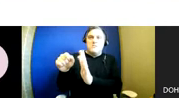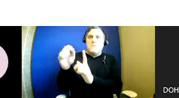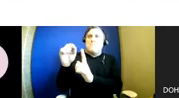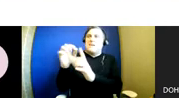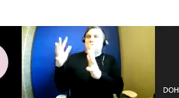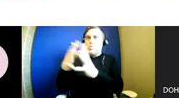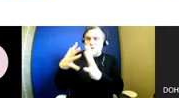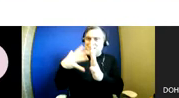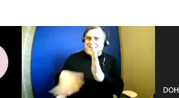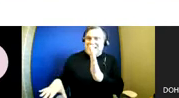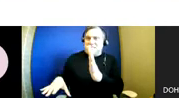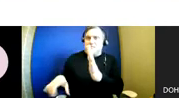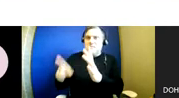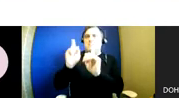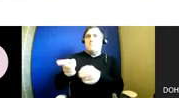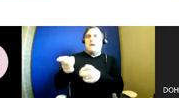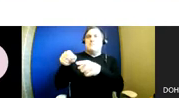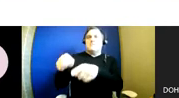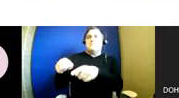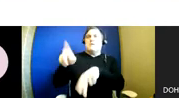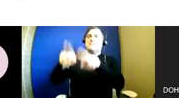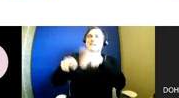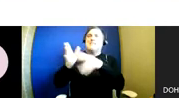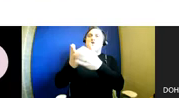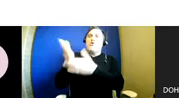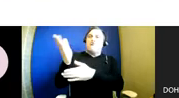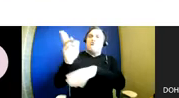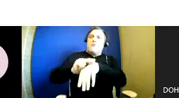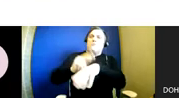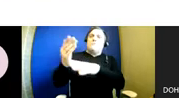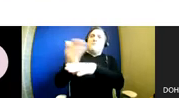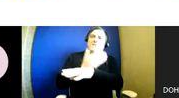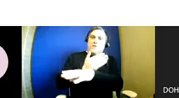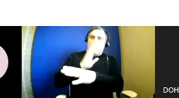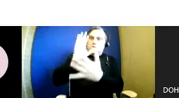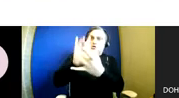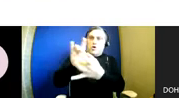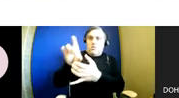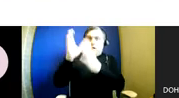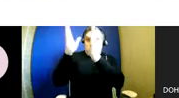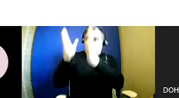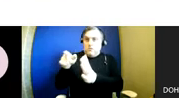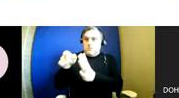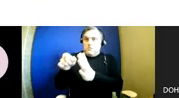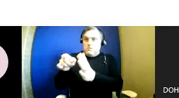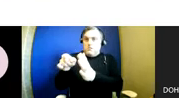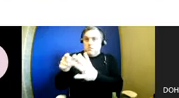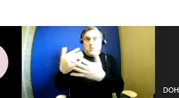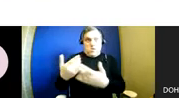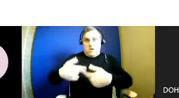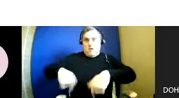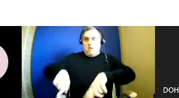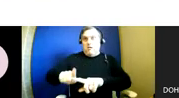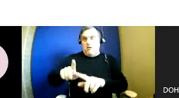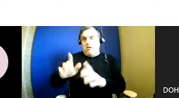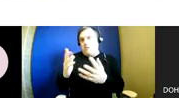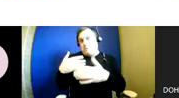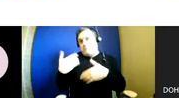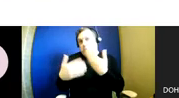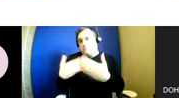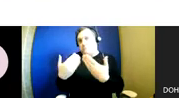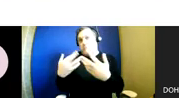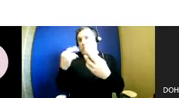protected, and you have to be assessed by a clinician before you go on to it. And our service are just going through the process to mean that we can refer